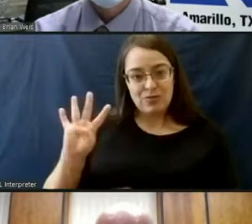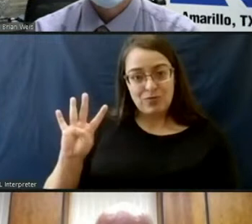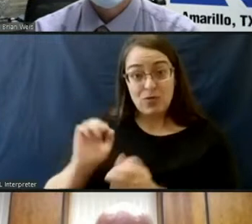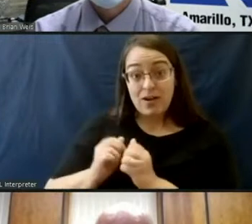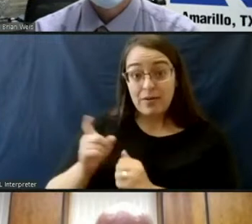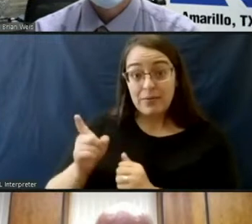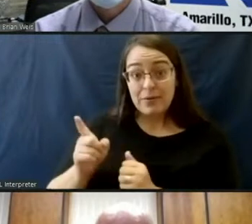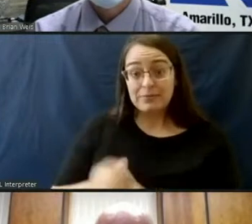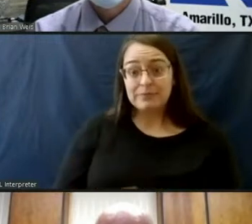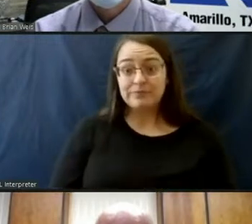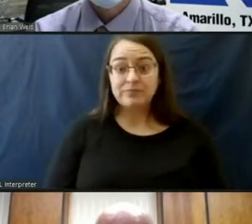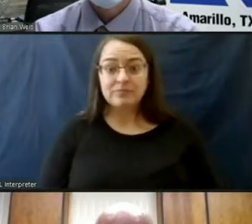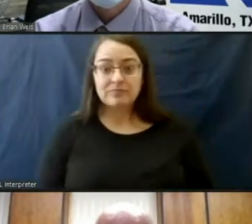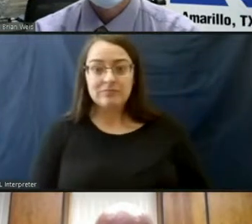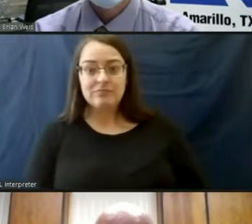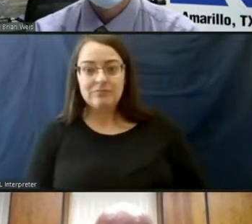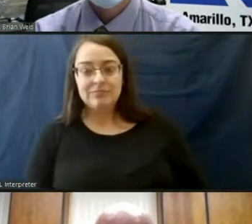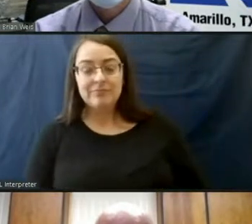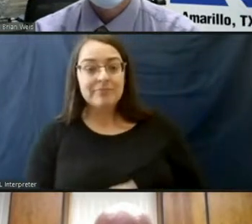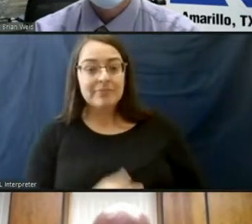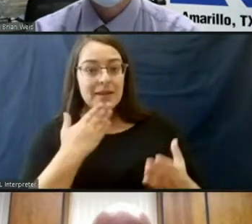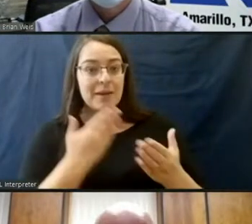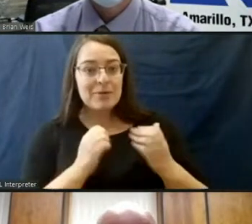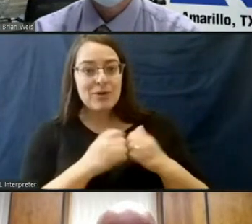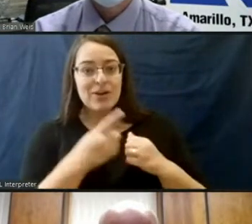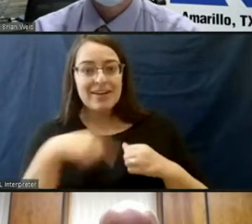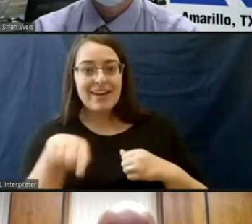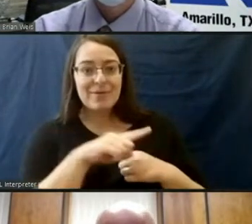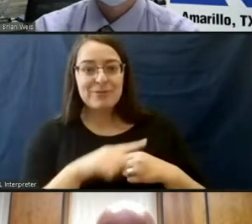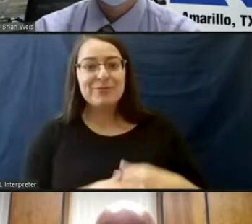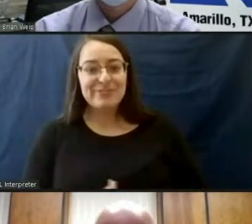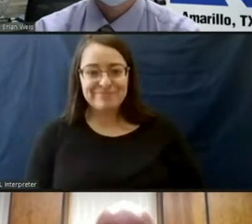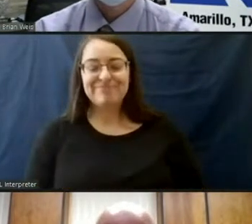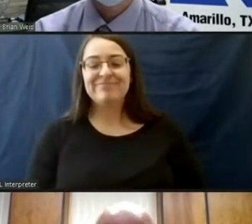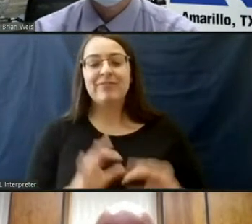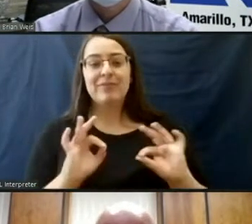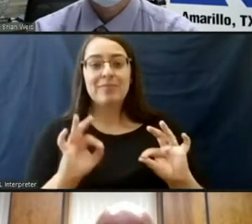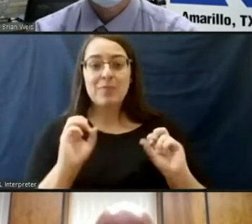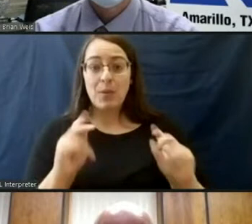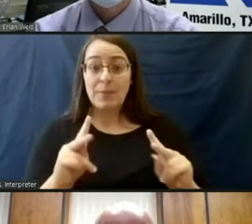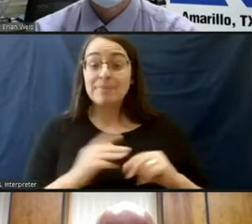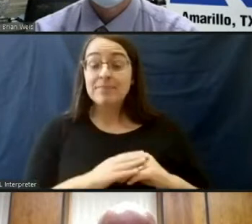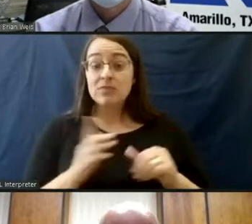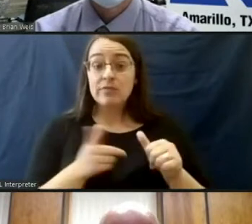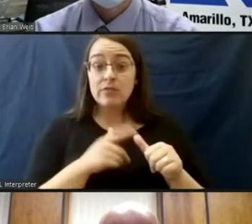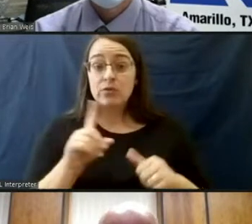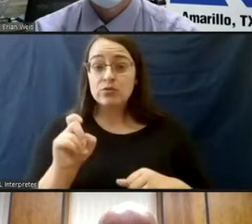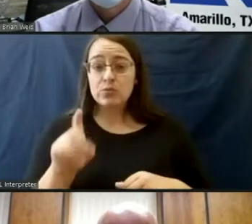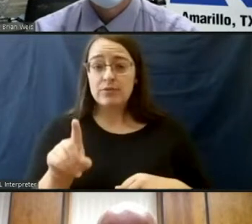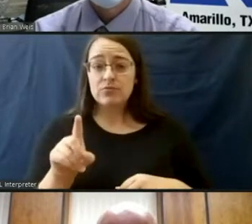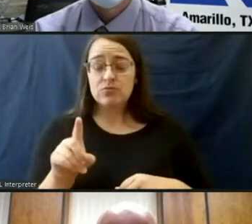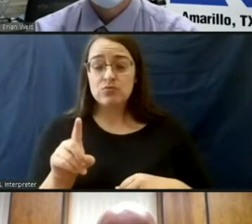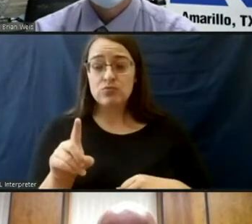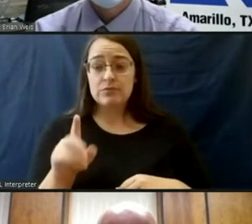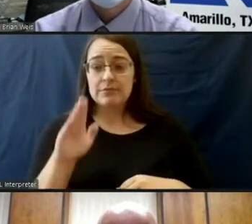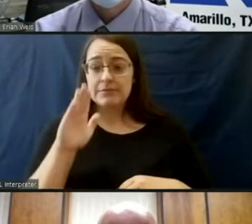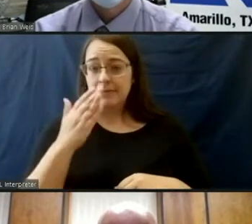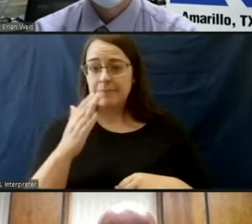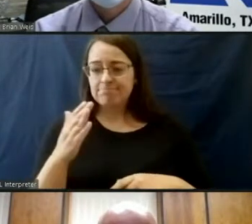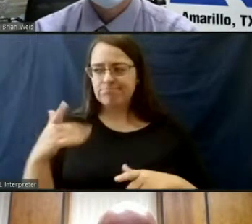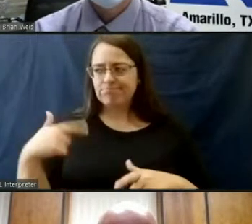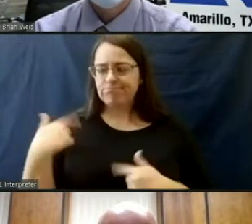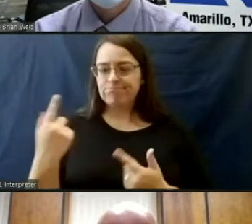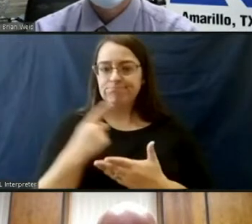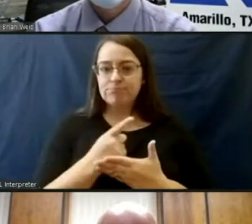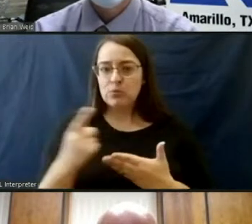you? Pretty good. How are y'all? Good. First question is, it seems over the past week